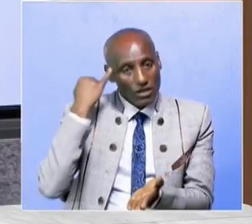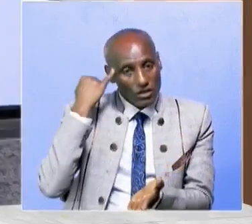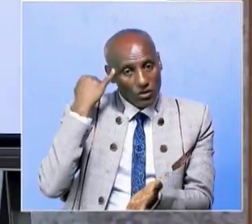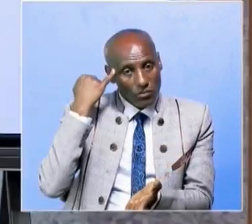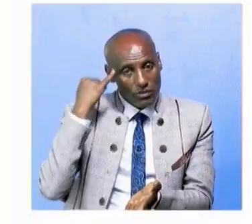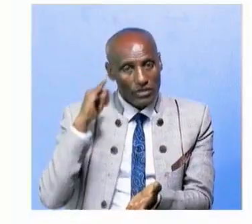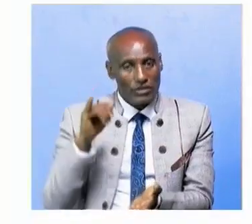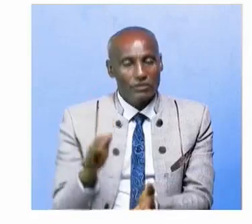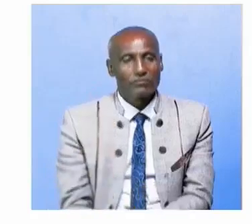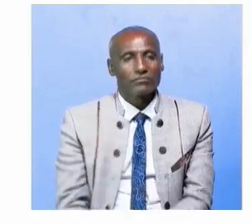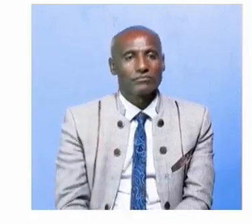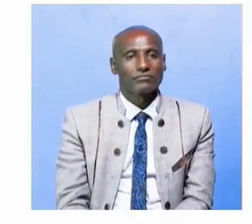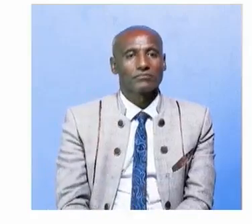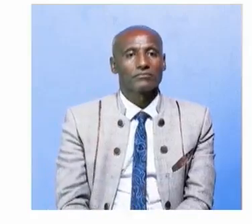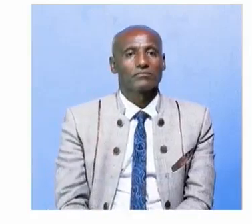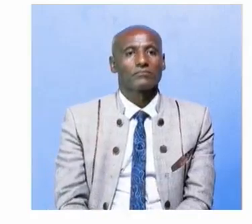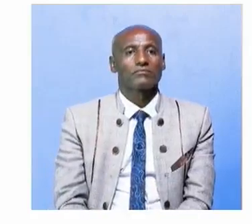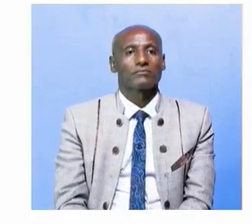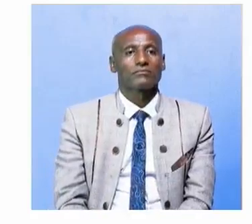Giving.